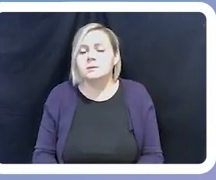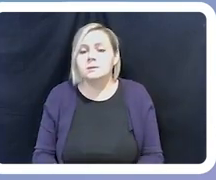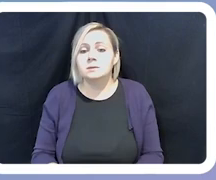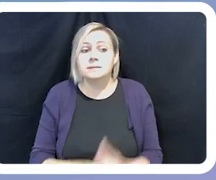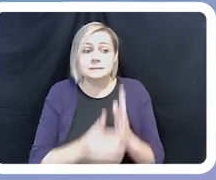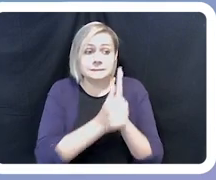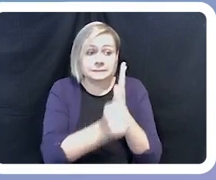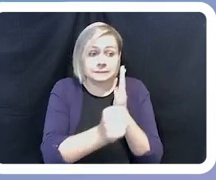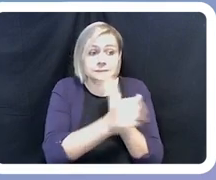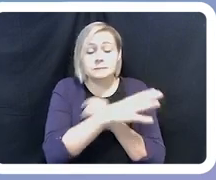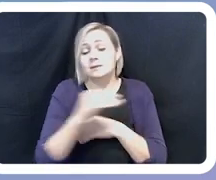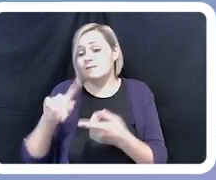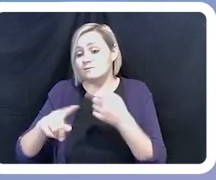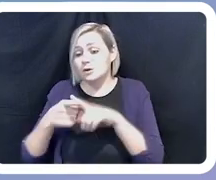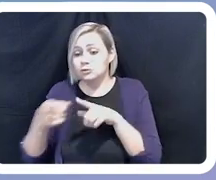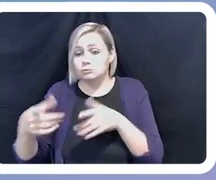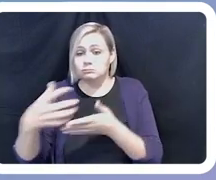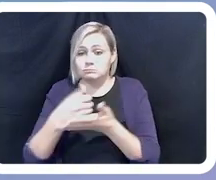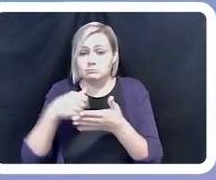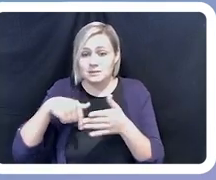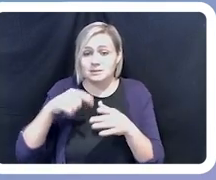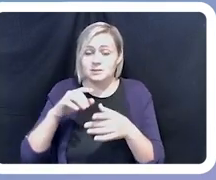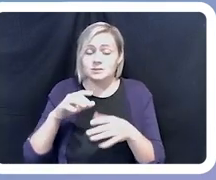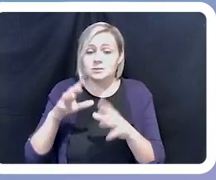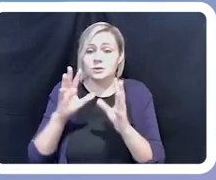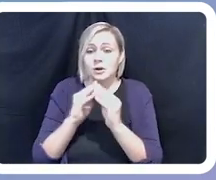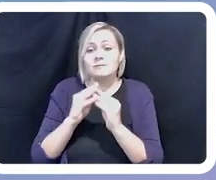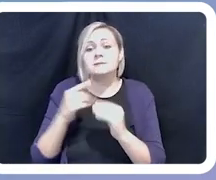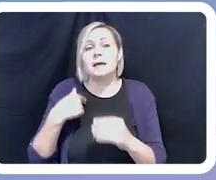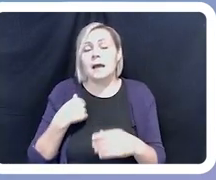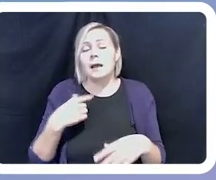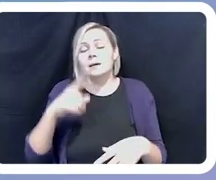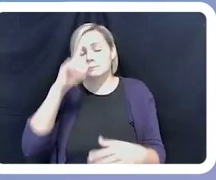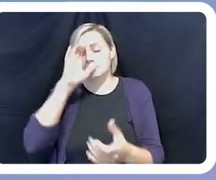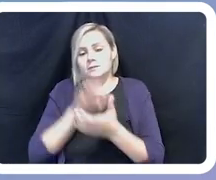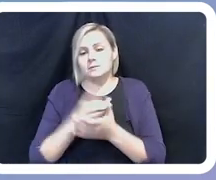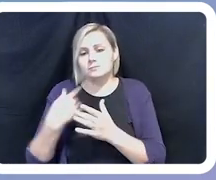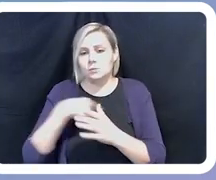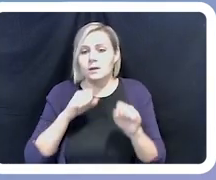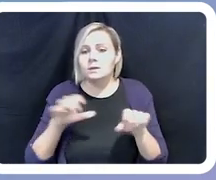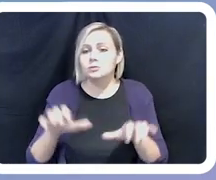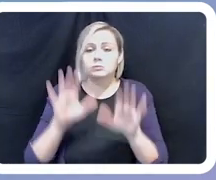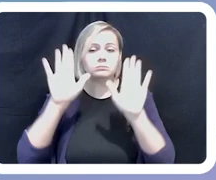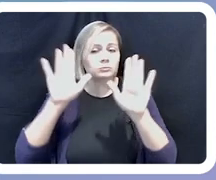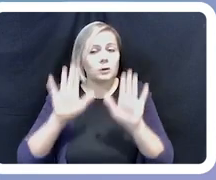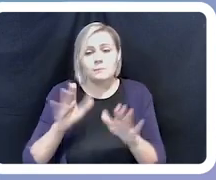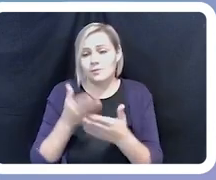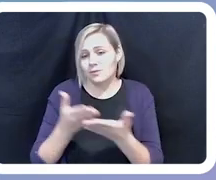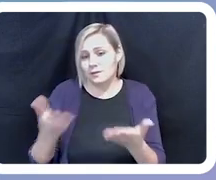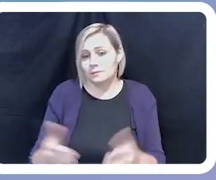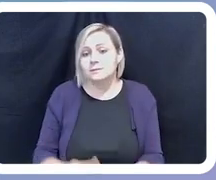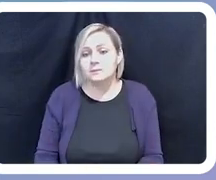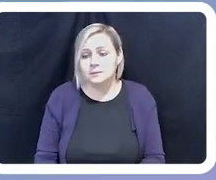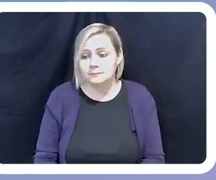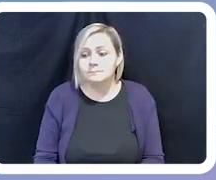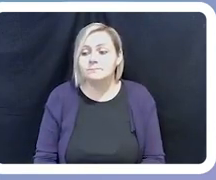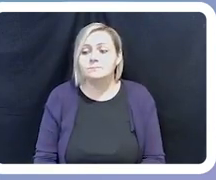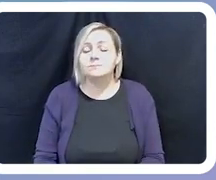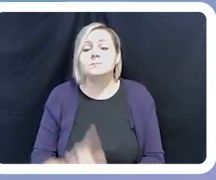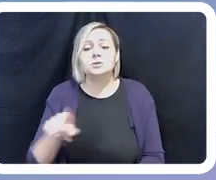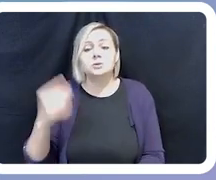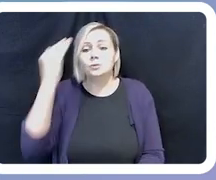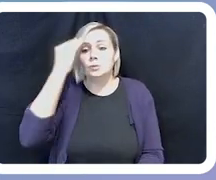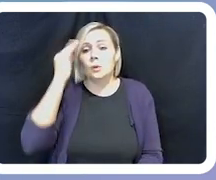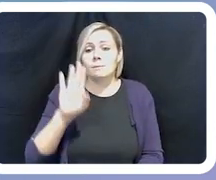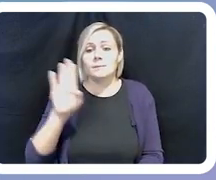and the friends you make, I have no doubt we'll be able to do incredible things. And just to know that Best